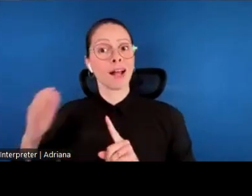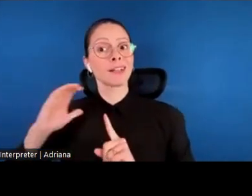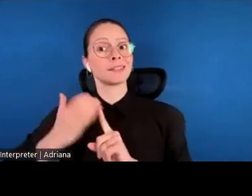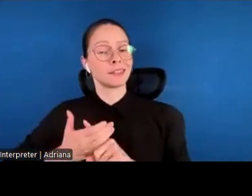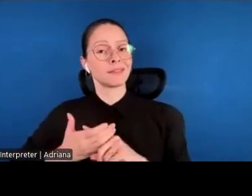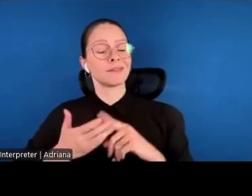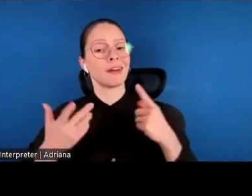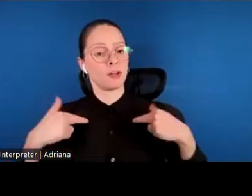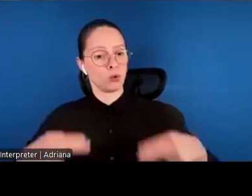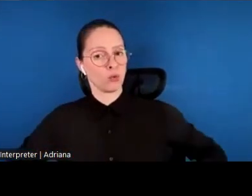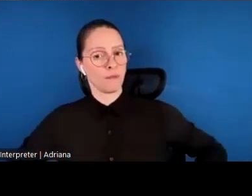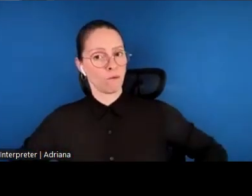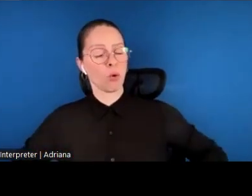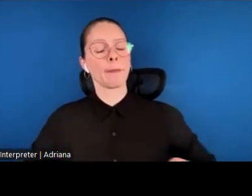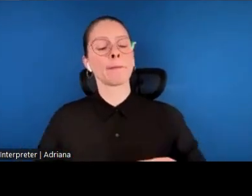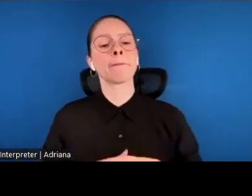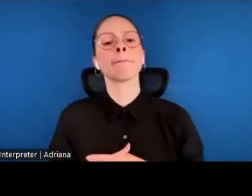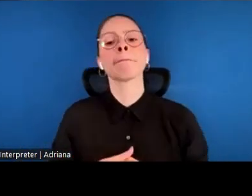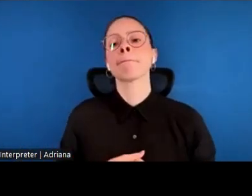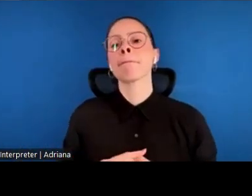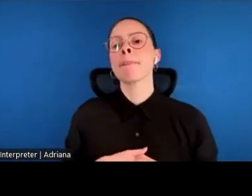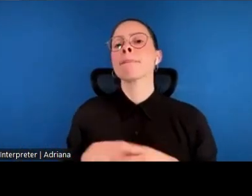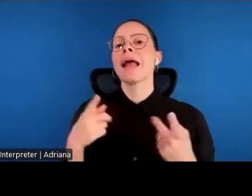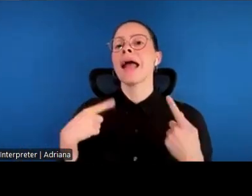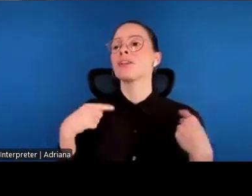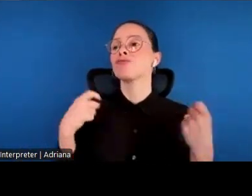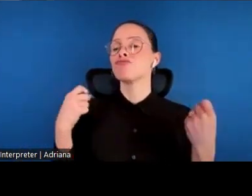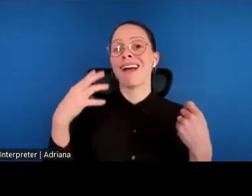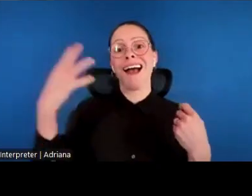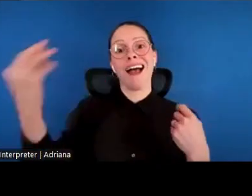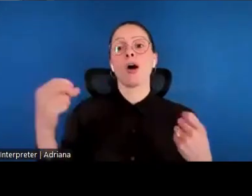I went out and he was driving the government car, and